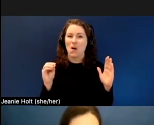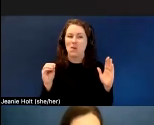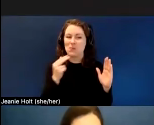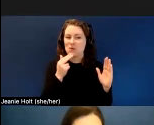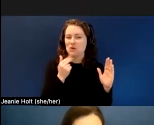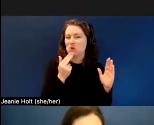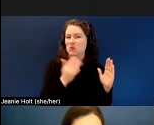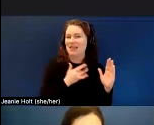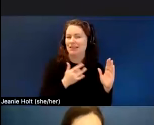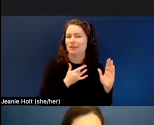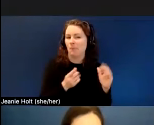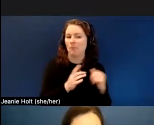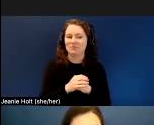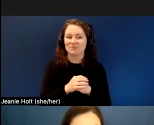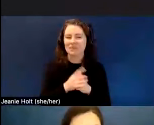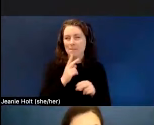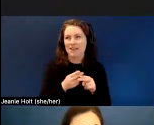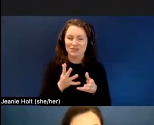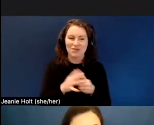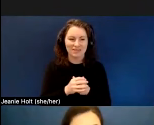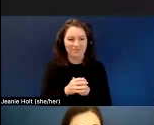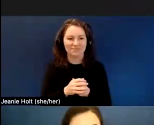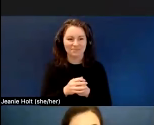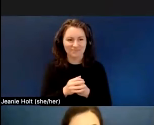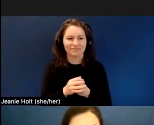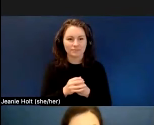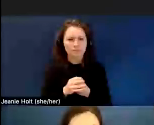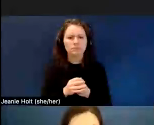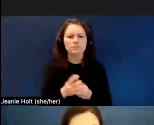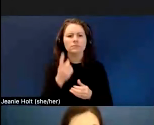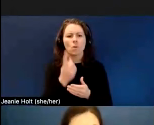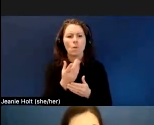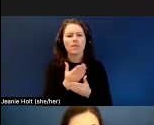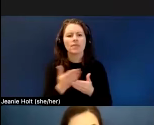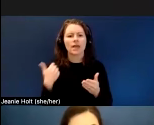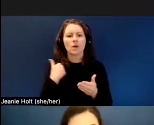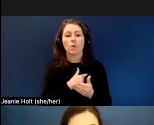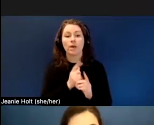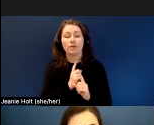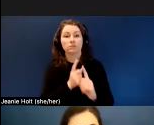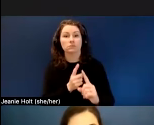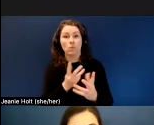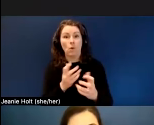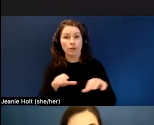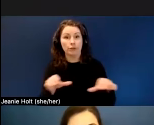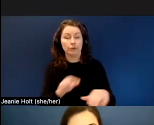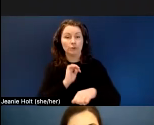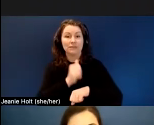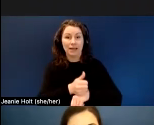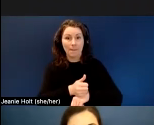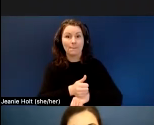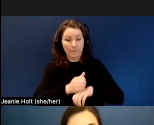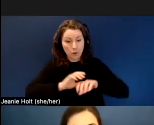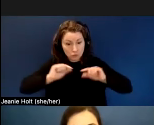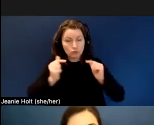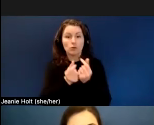cuteness that I've mentioned. And one of the things that we are attempting to do is build a cohort of states that can